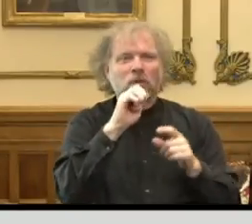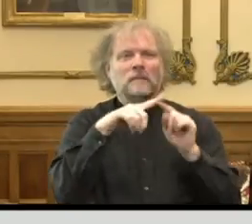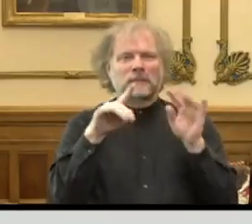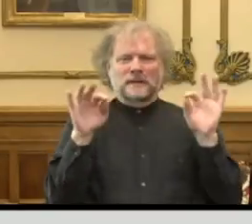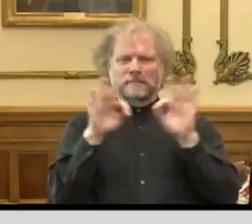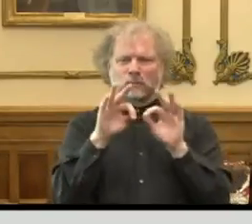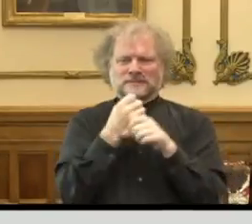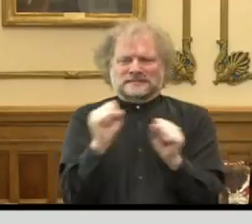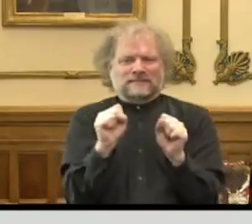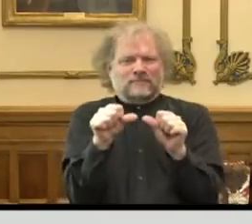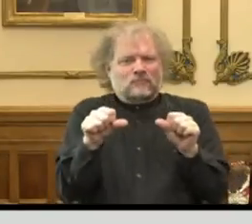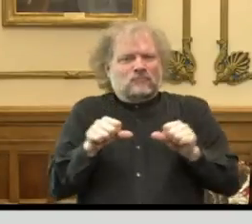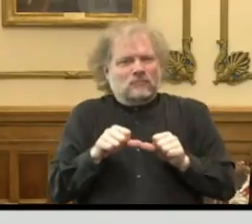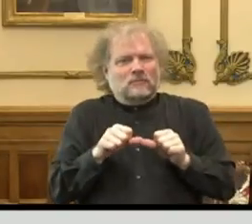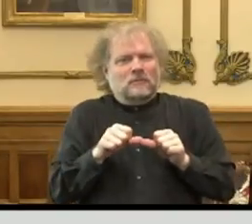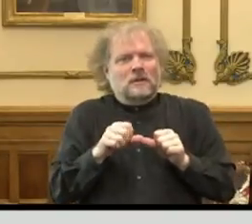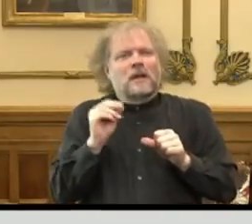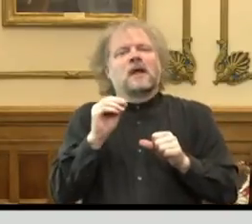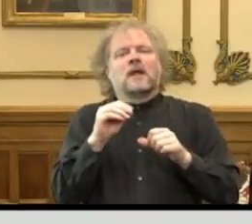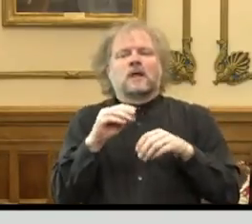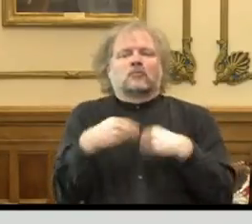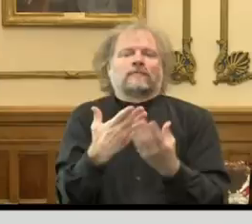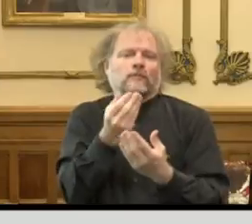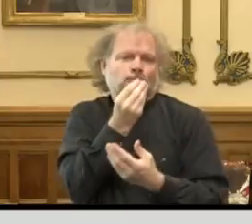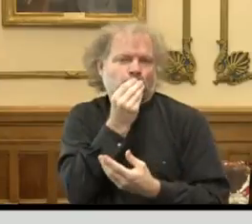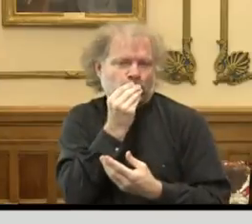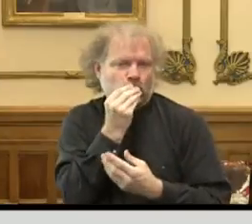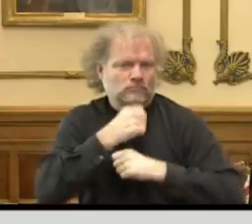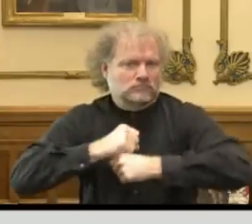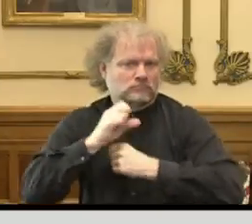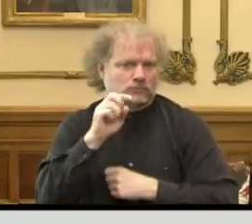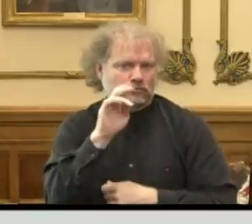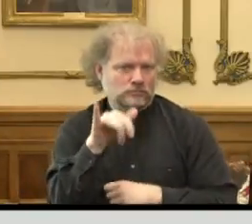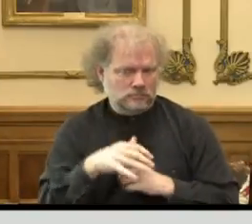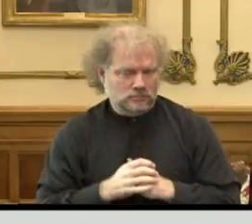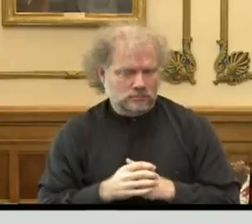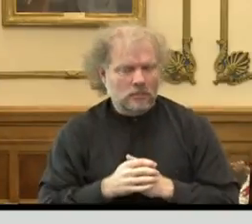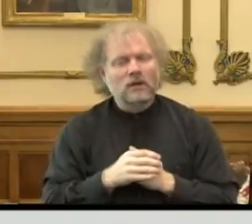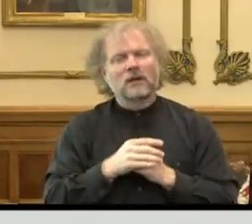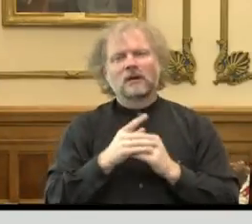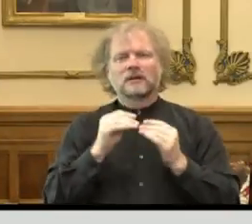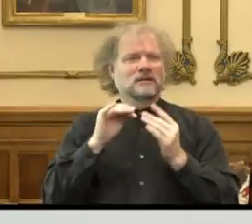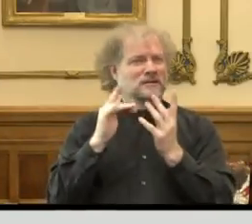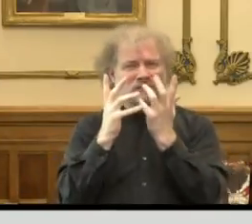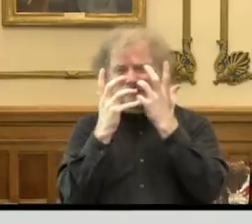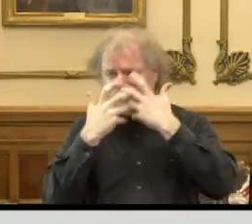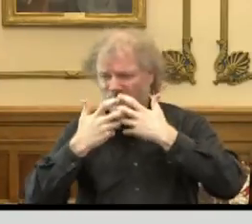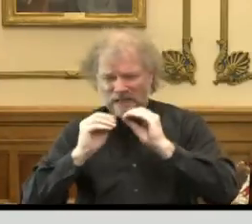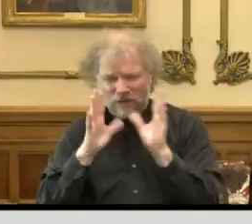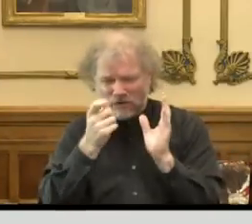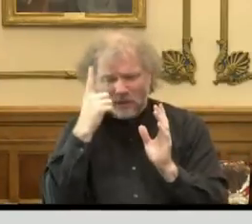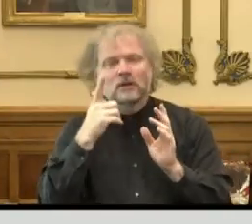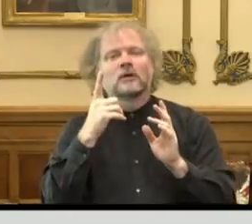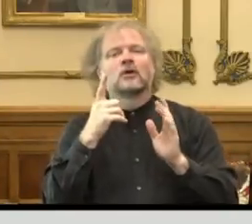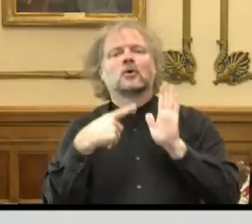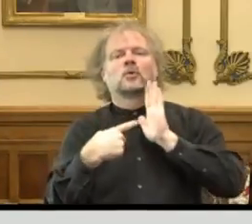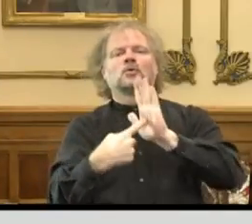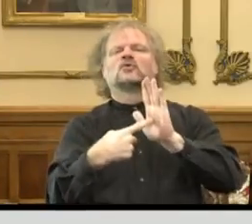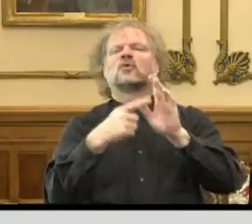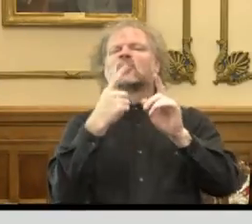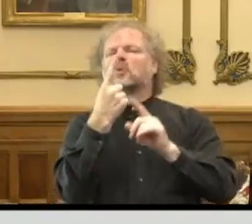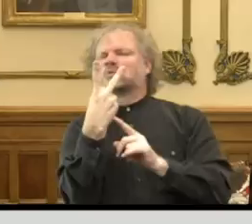safe environment, and to provide food security. To better understand how this all comes together, let me show you a couple of